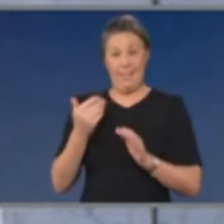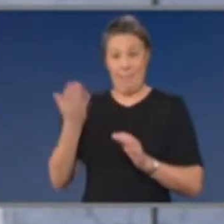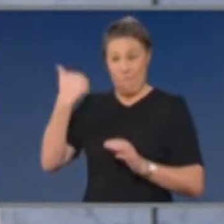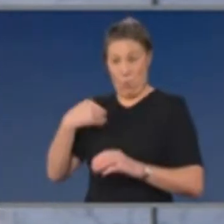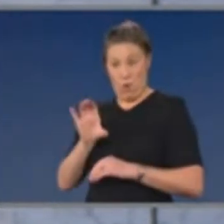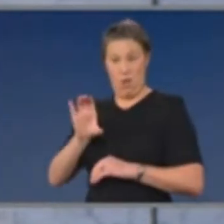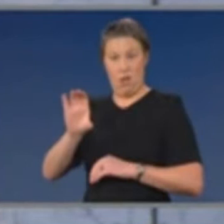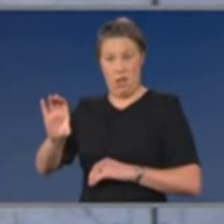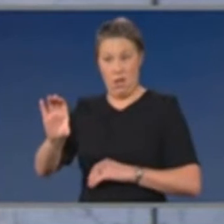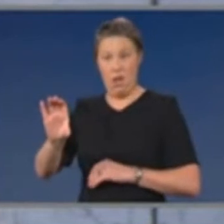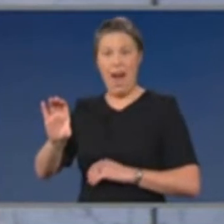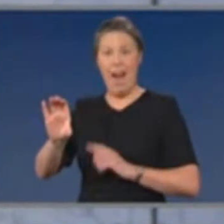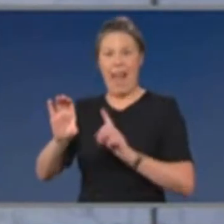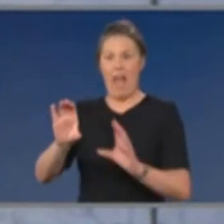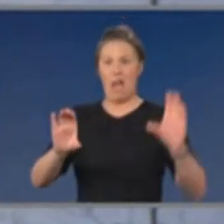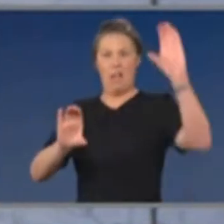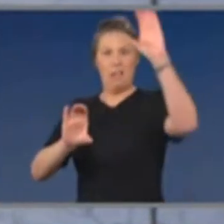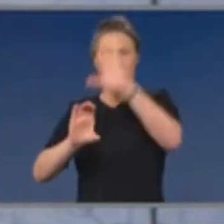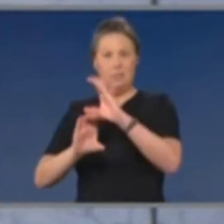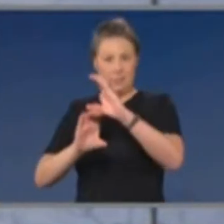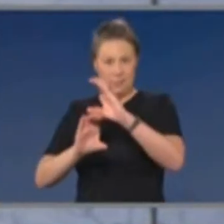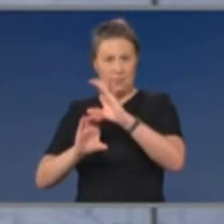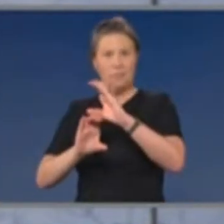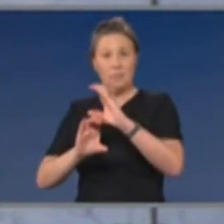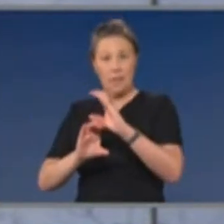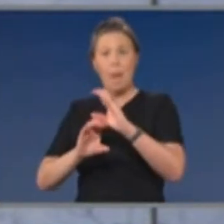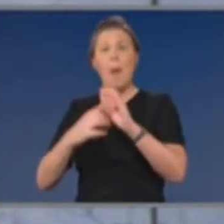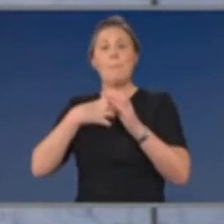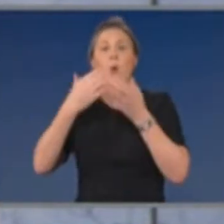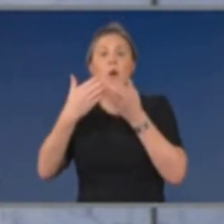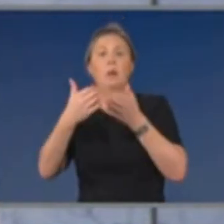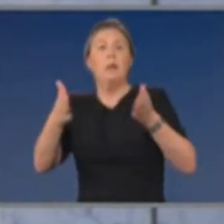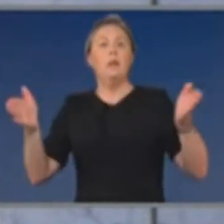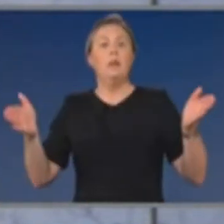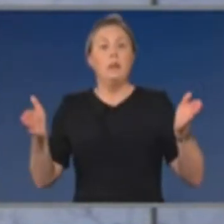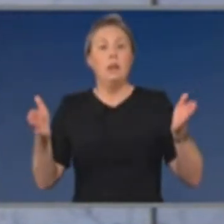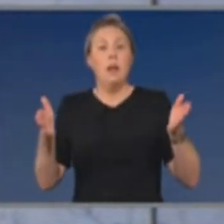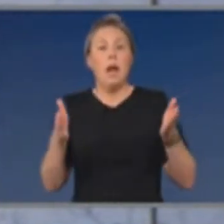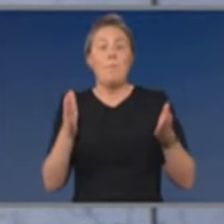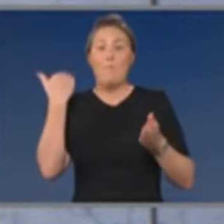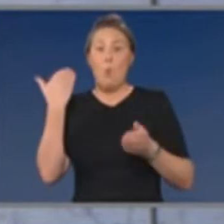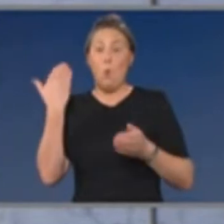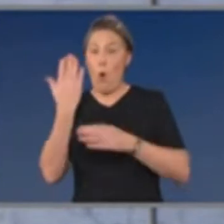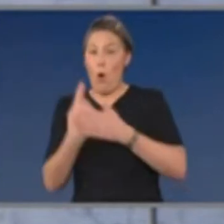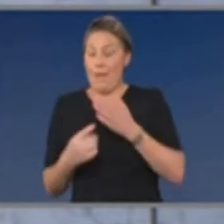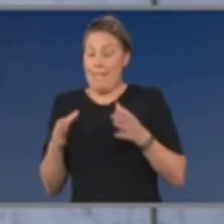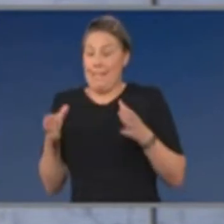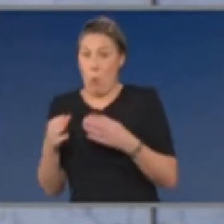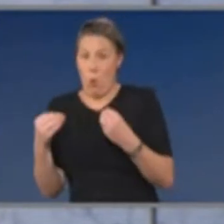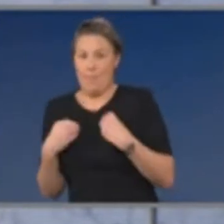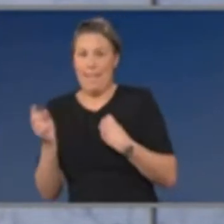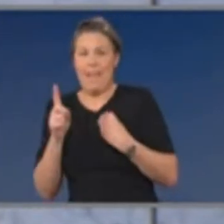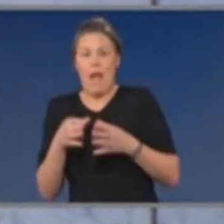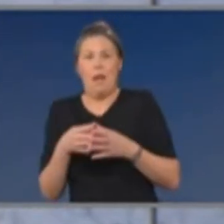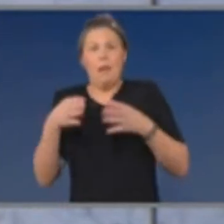wage subsidy. We're now extending that to small and medium businesses, businesses now with up to